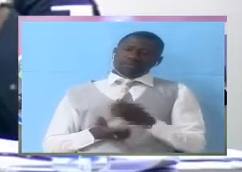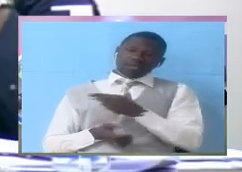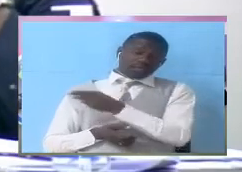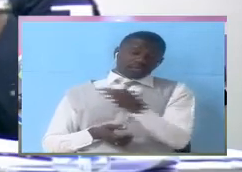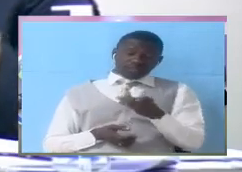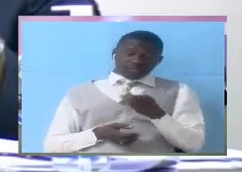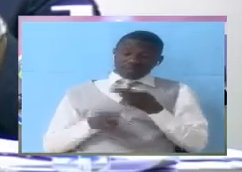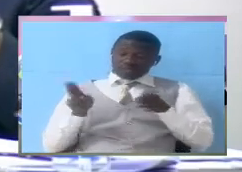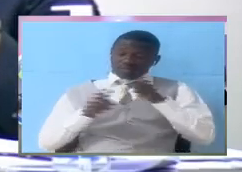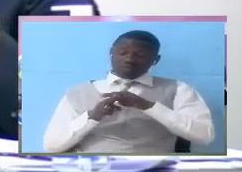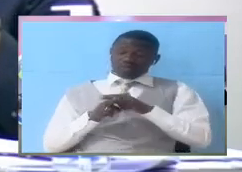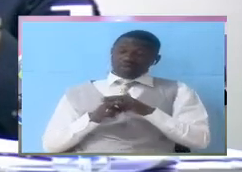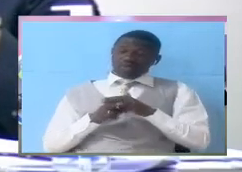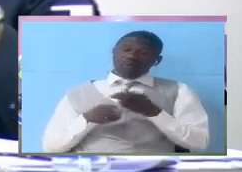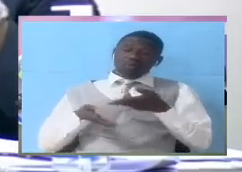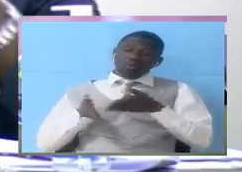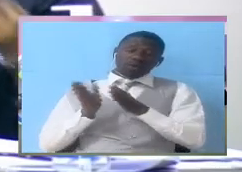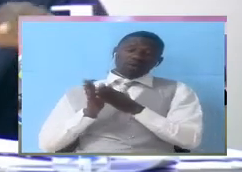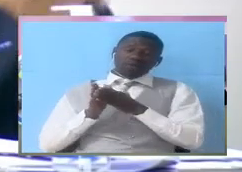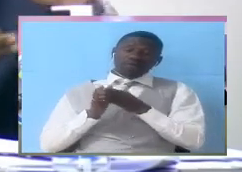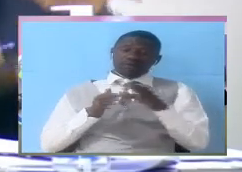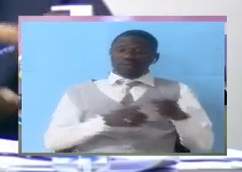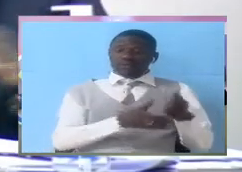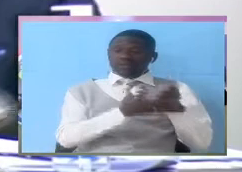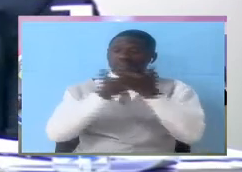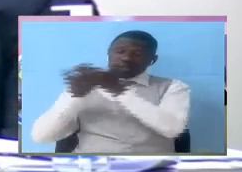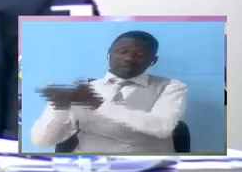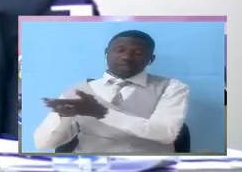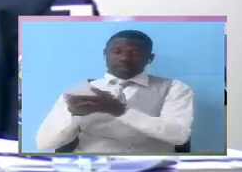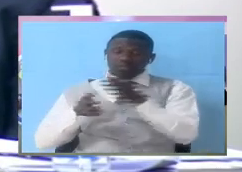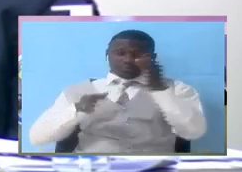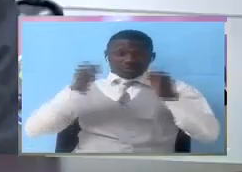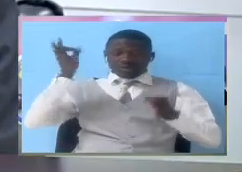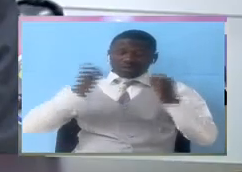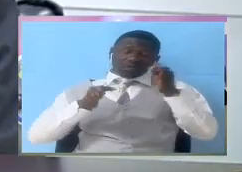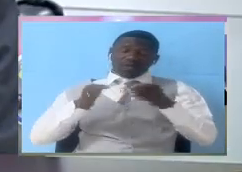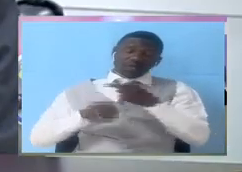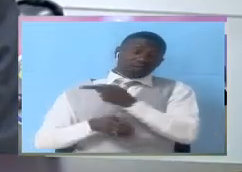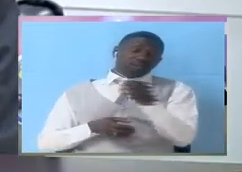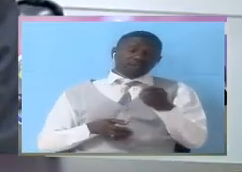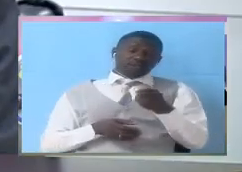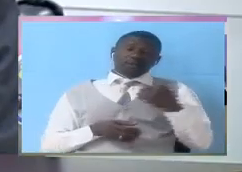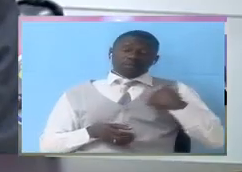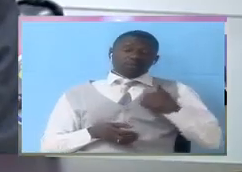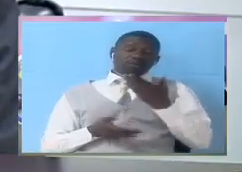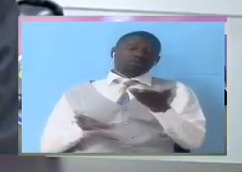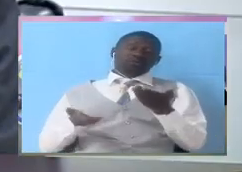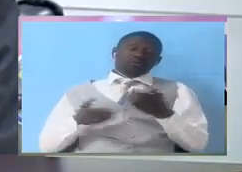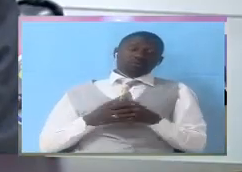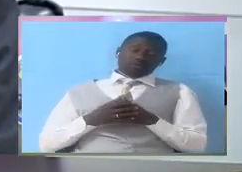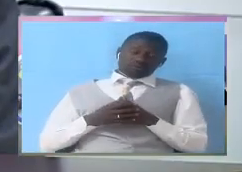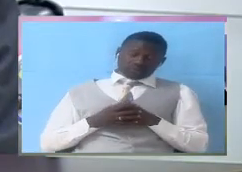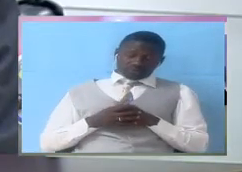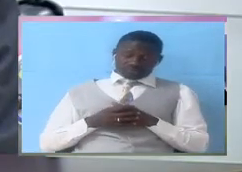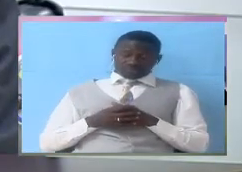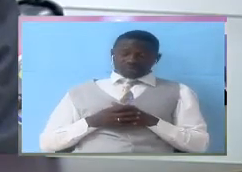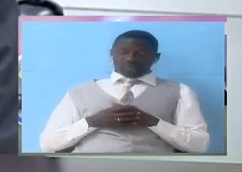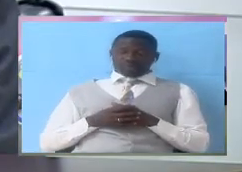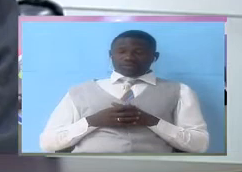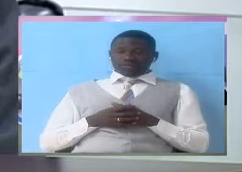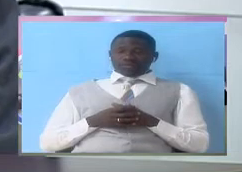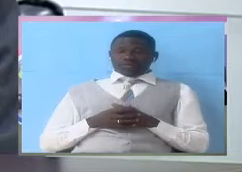of the prosecutions of these suspects. Te xibaar yoy ci la ñoo sukkandiku pour yobbu ñoñu nga xamne ñom lañ